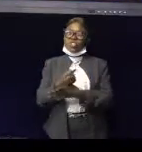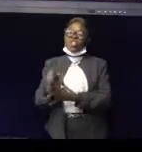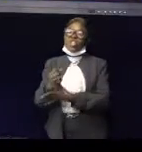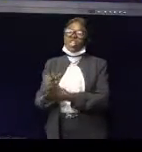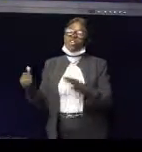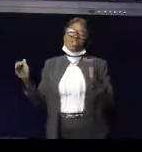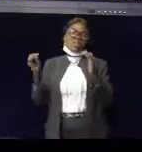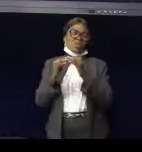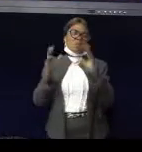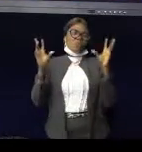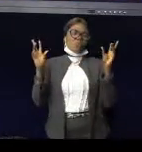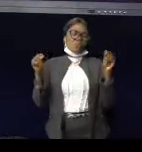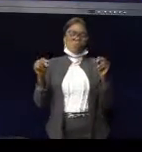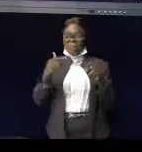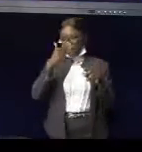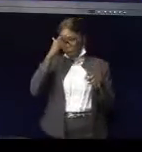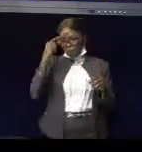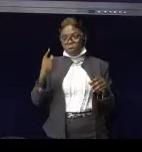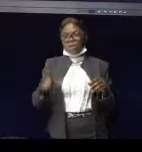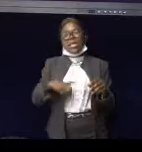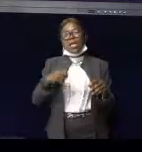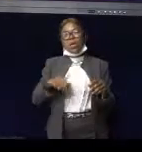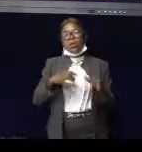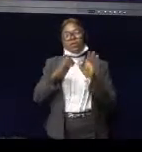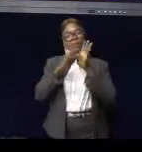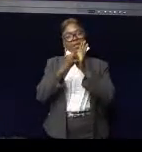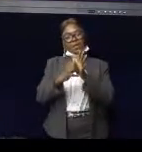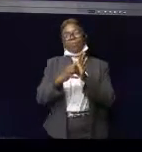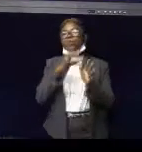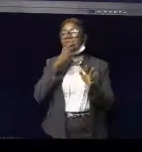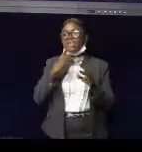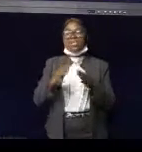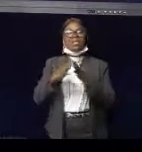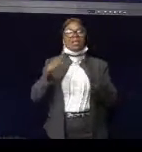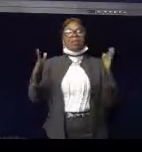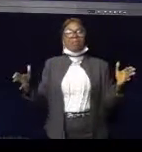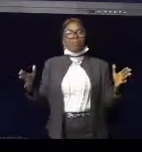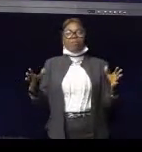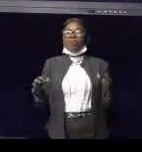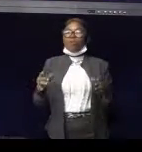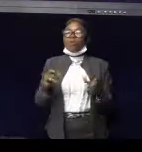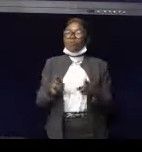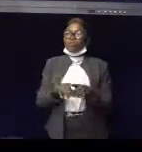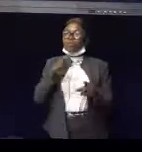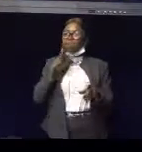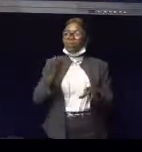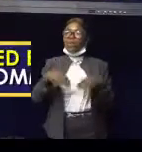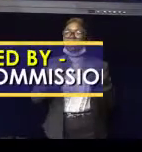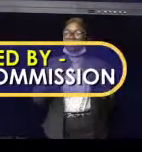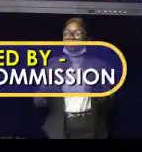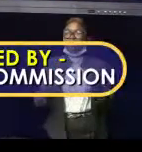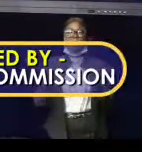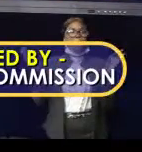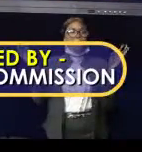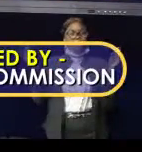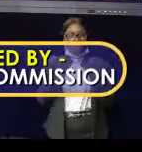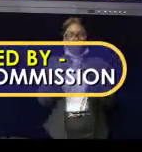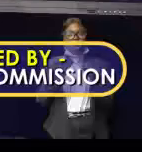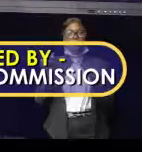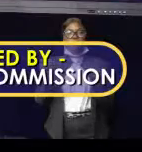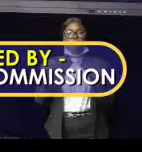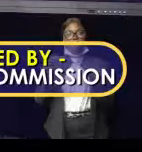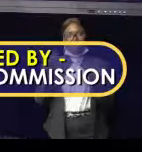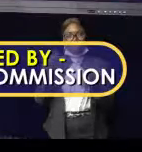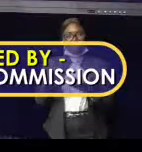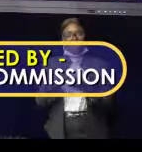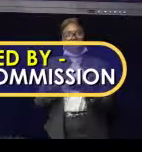states, and shares these resources out. You yourself, my friend, may be a minister someday or president, and you will need to